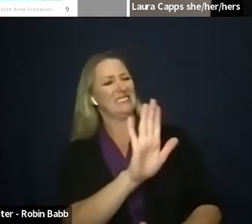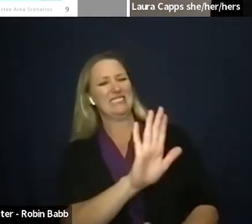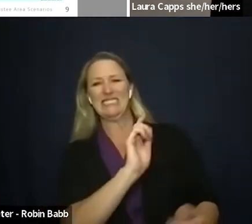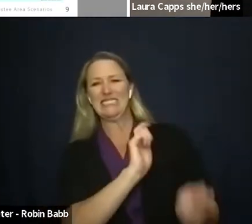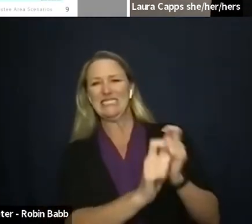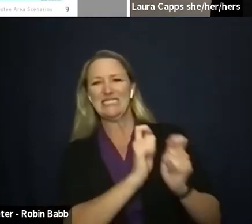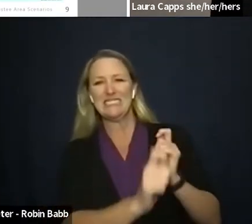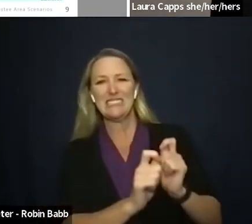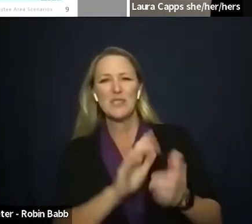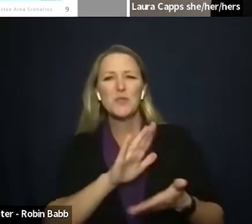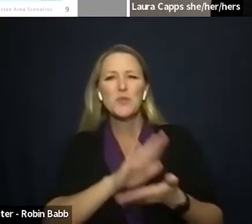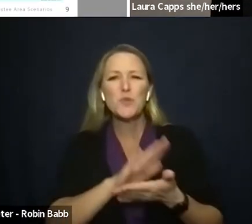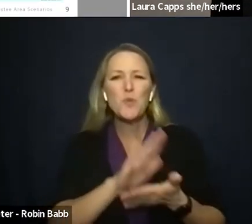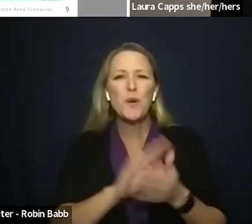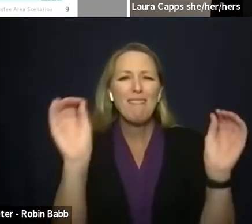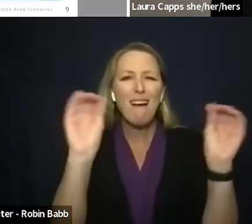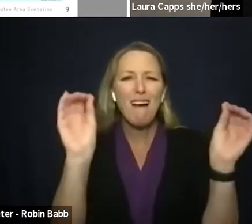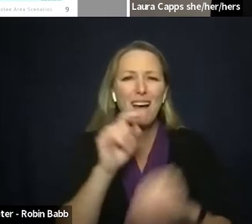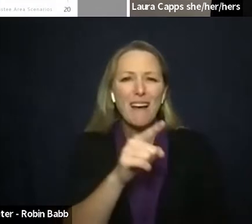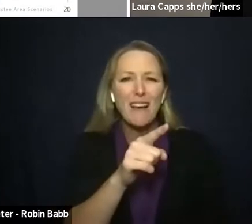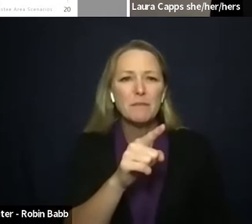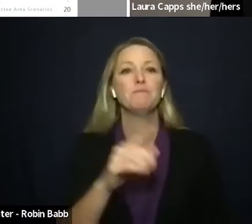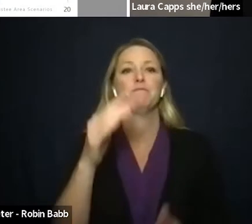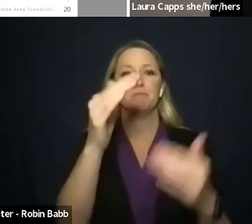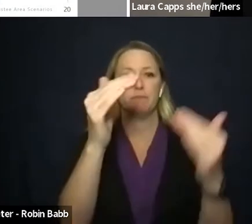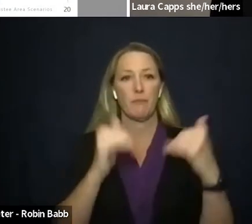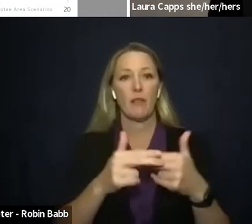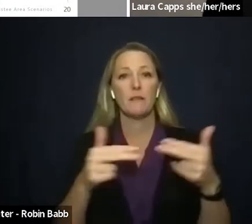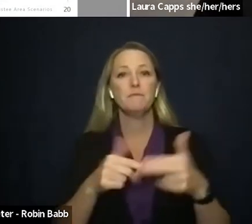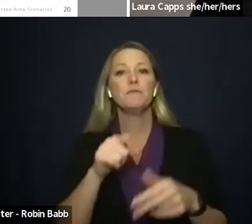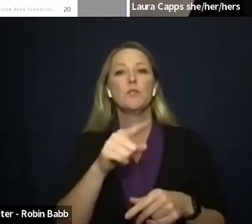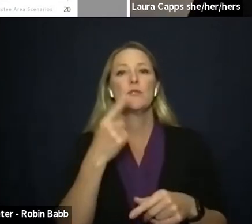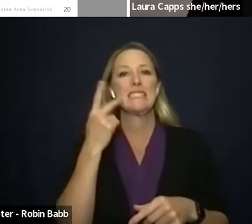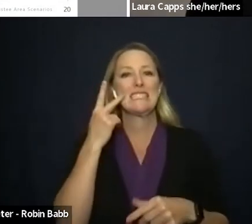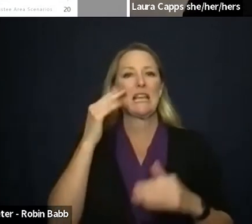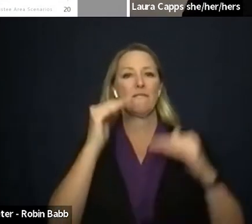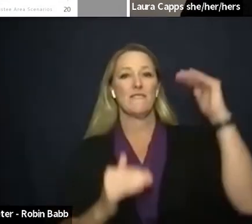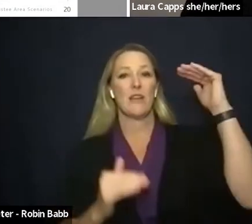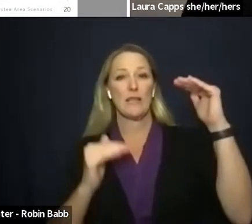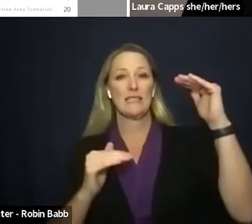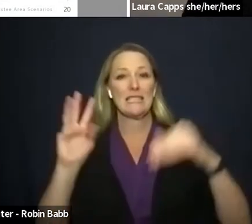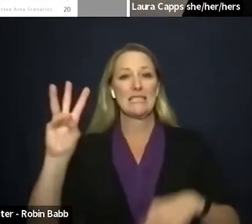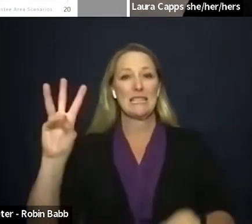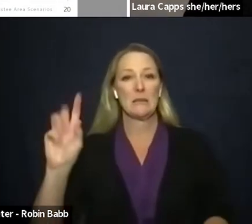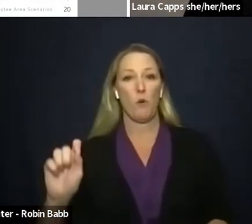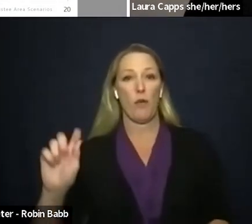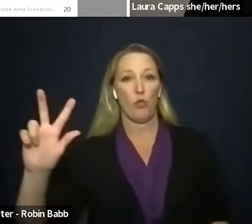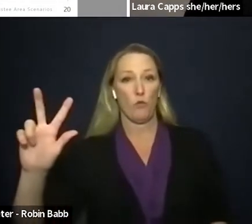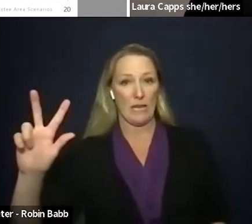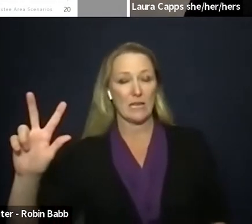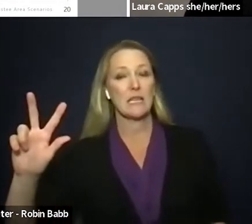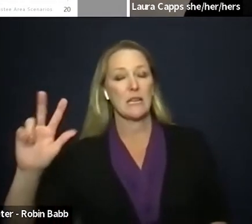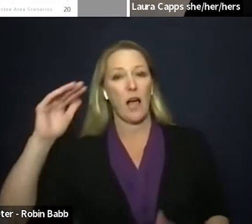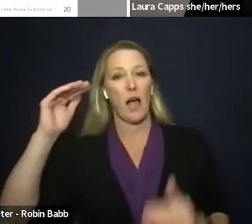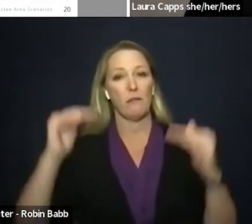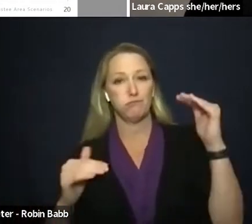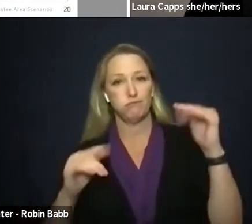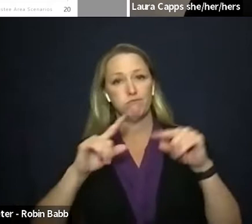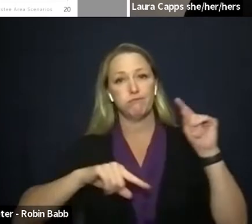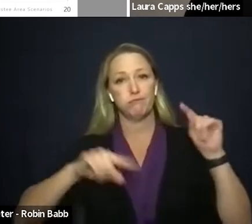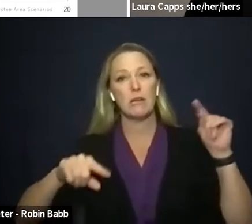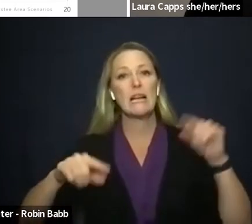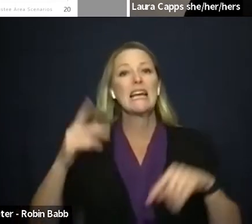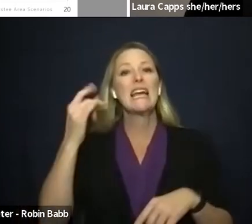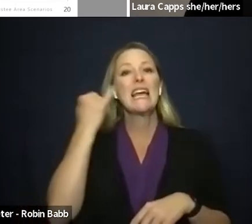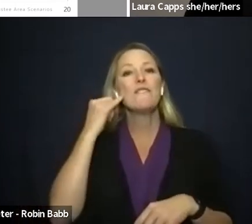those school sites if you go to the next slide the variance was 6.3 and again if you look at the cvap